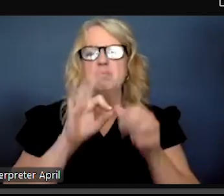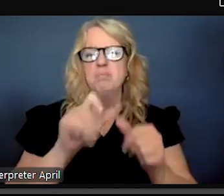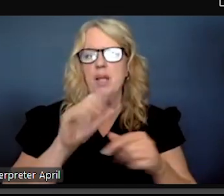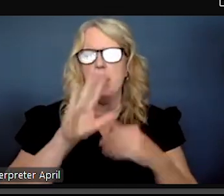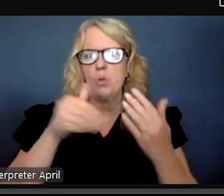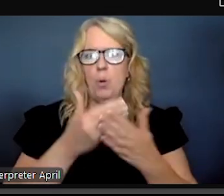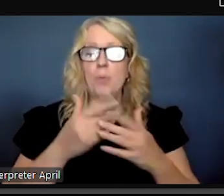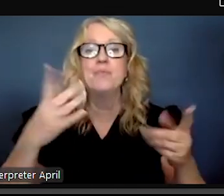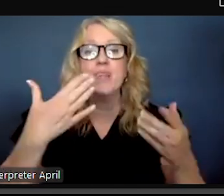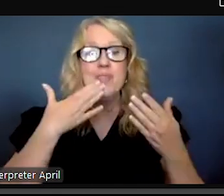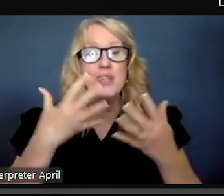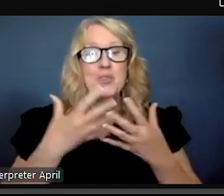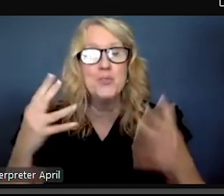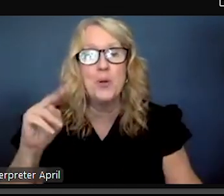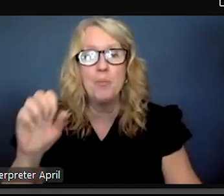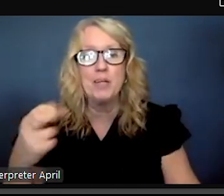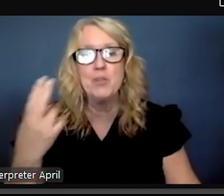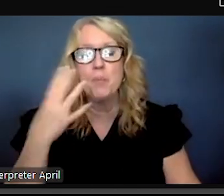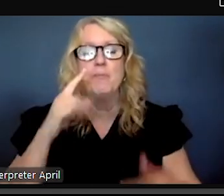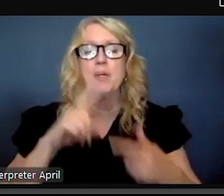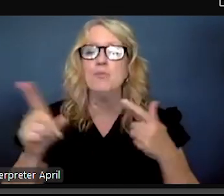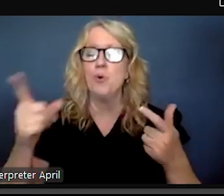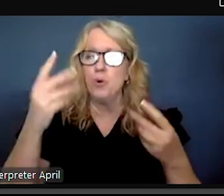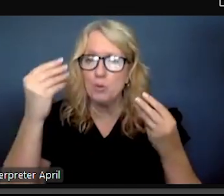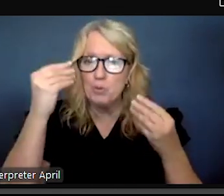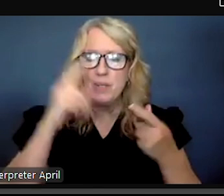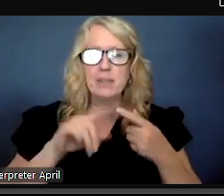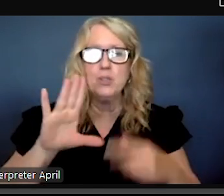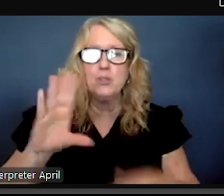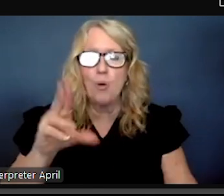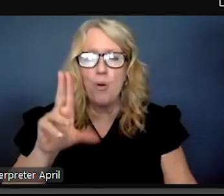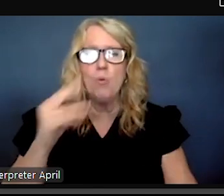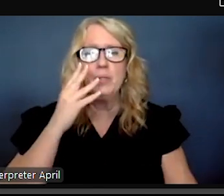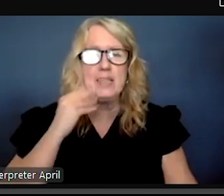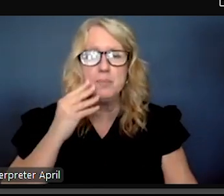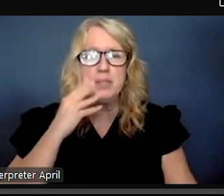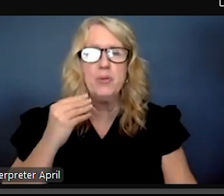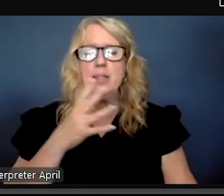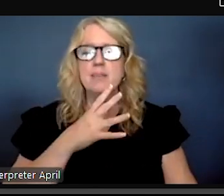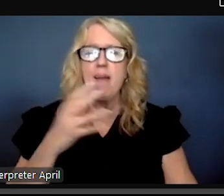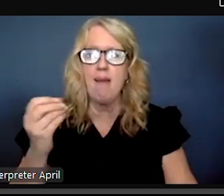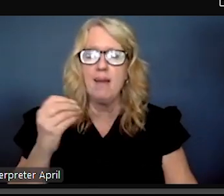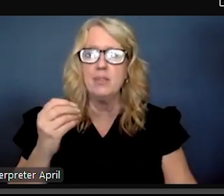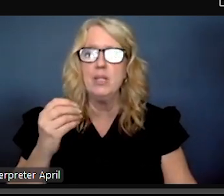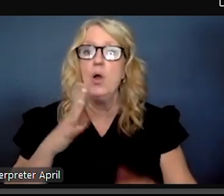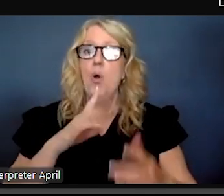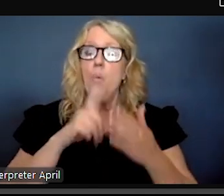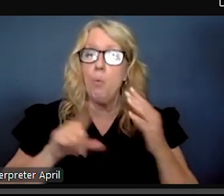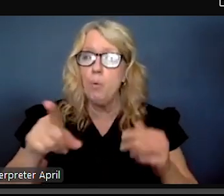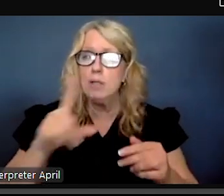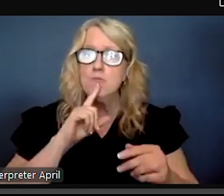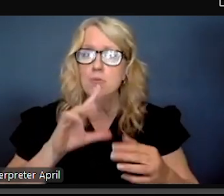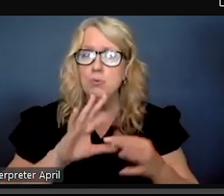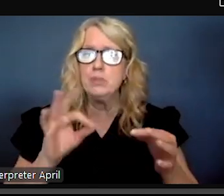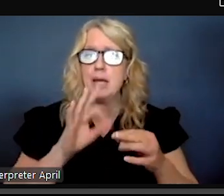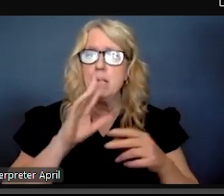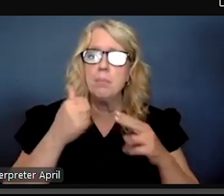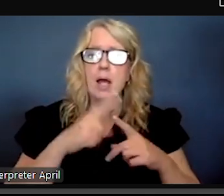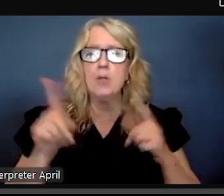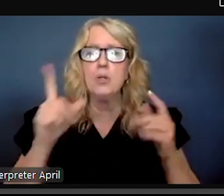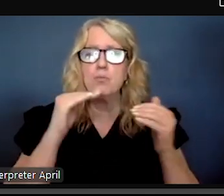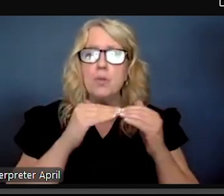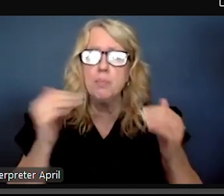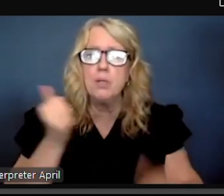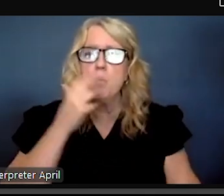Thank you so much, Noah. Thanks for reflecting on your own experience. What you said about the Pure Warm